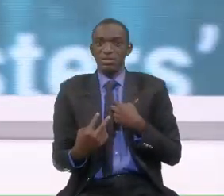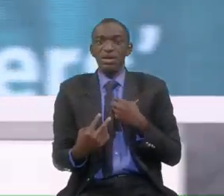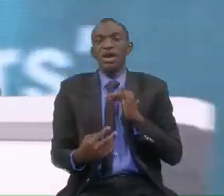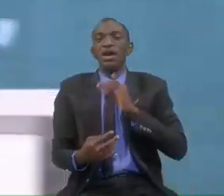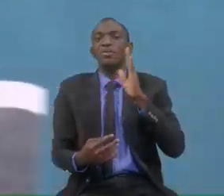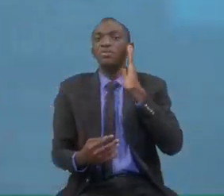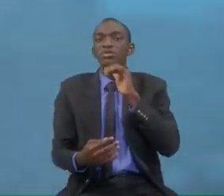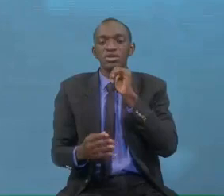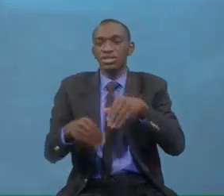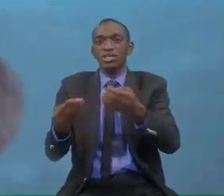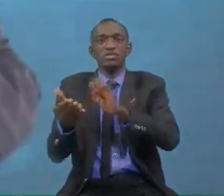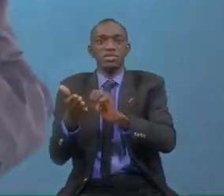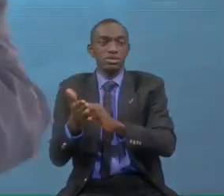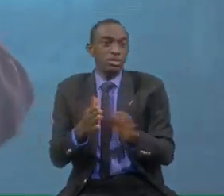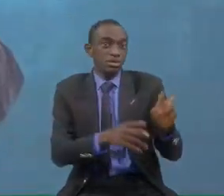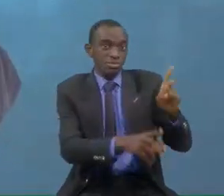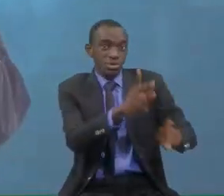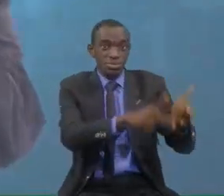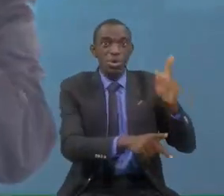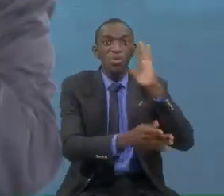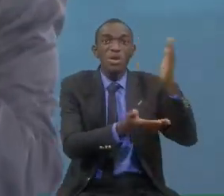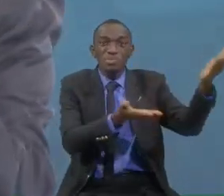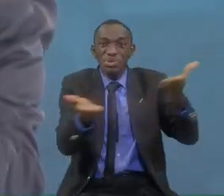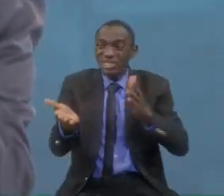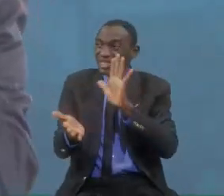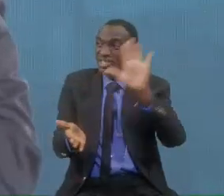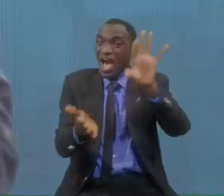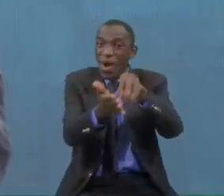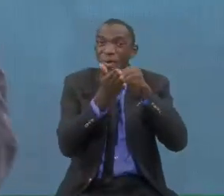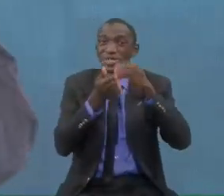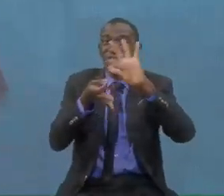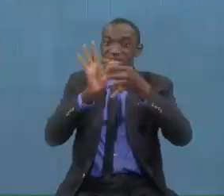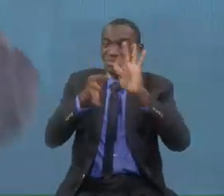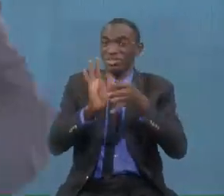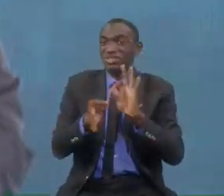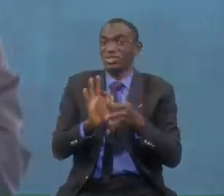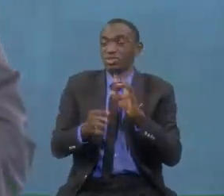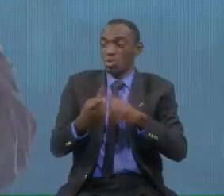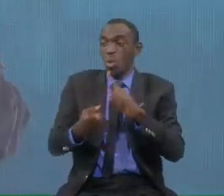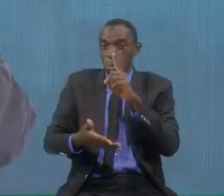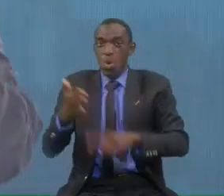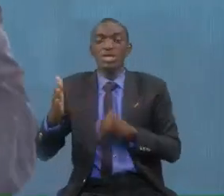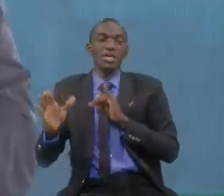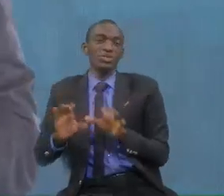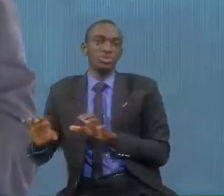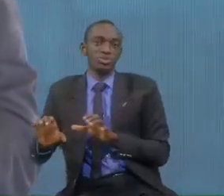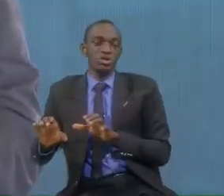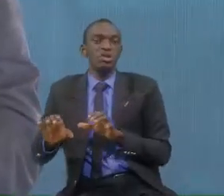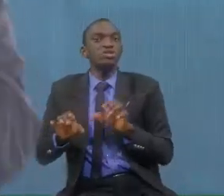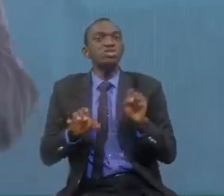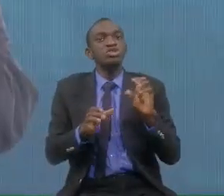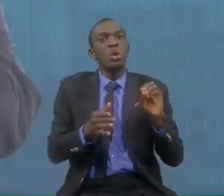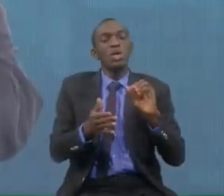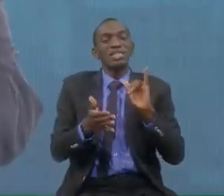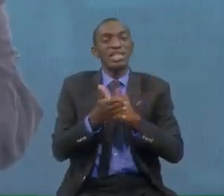evangelist. They know. They will bring their own interpretation to what you do. That's why we need